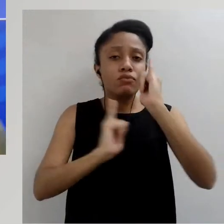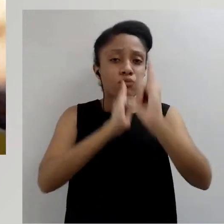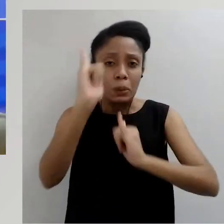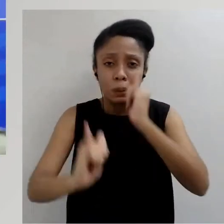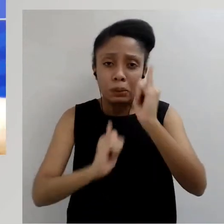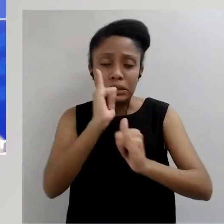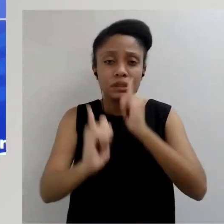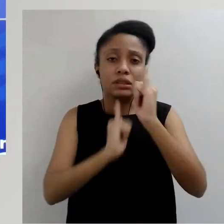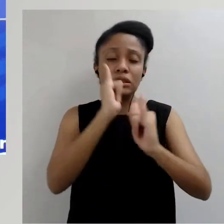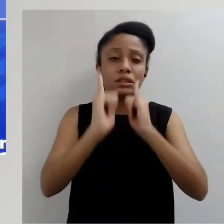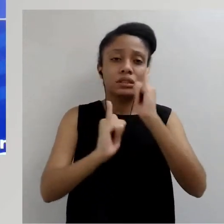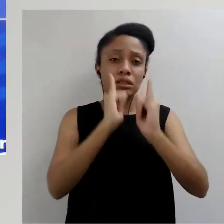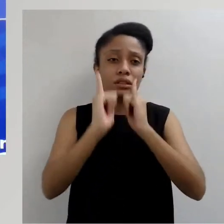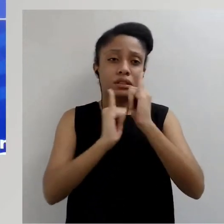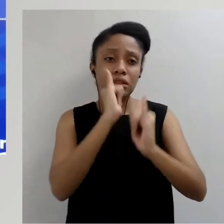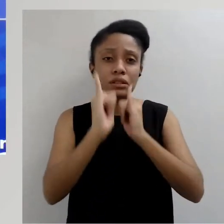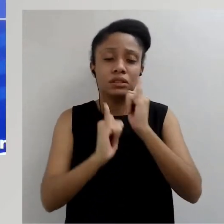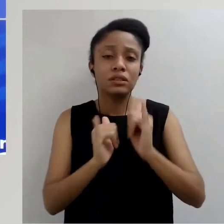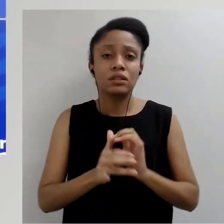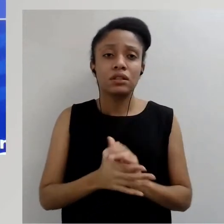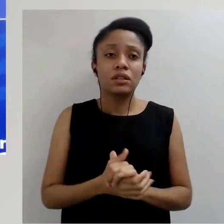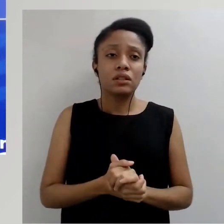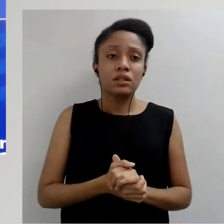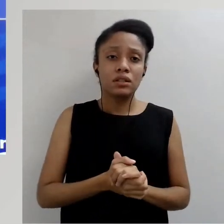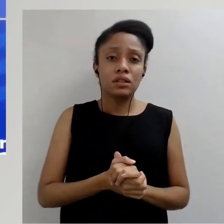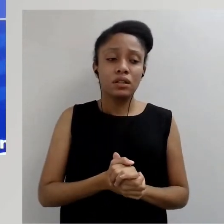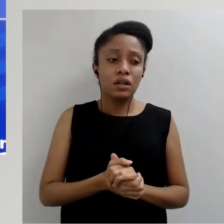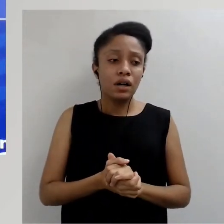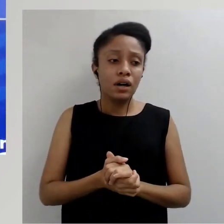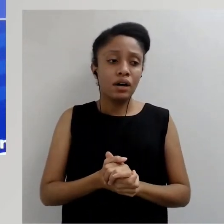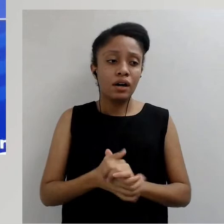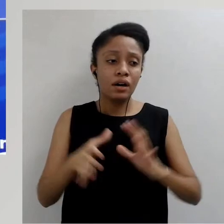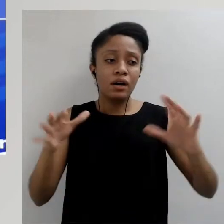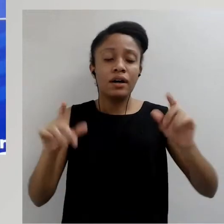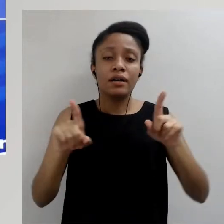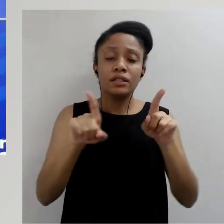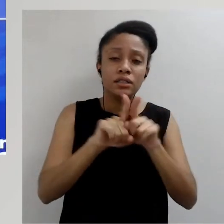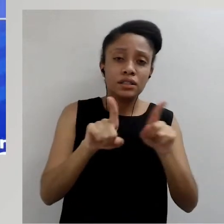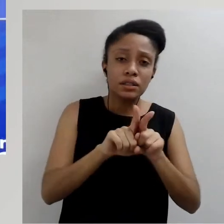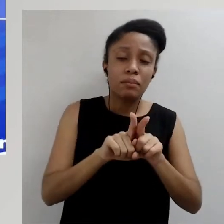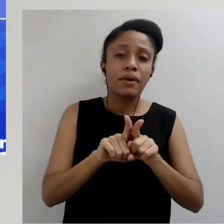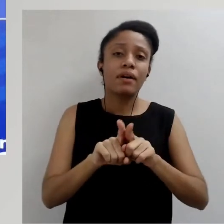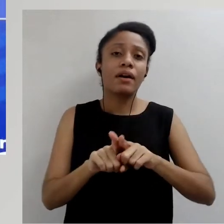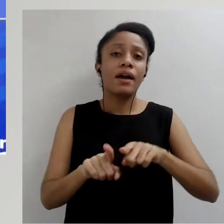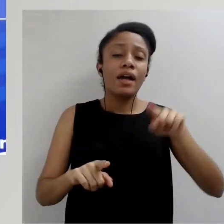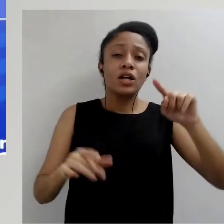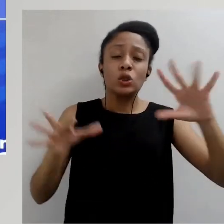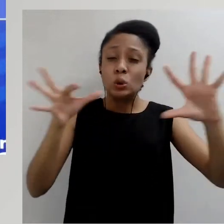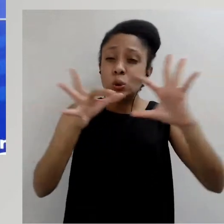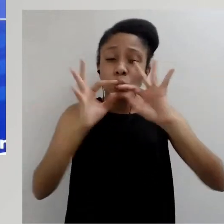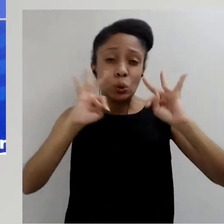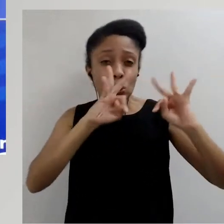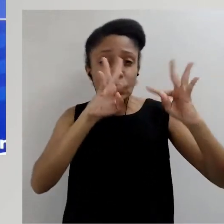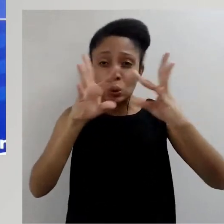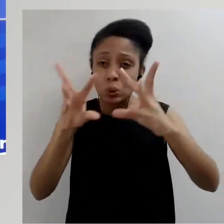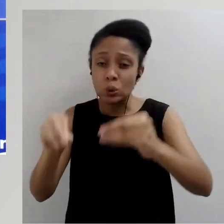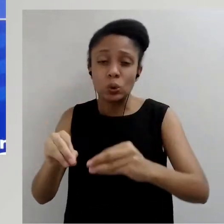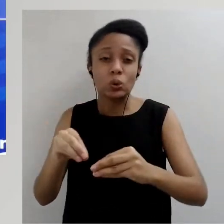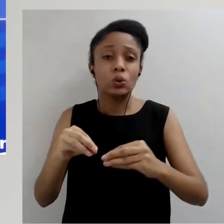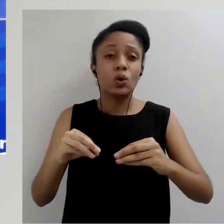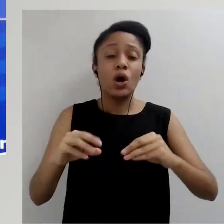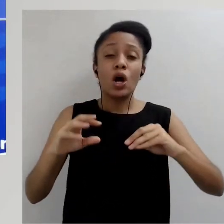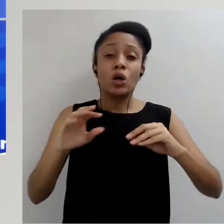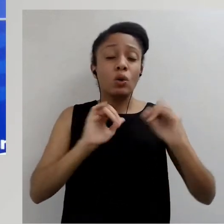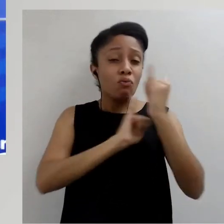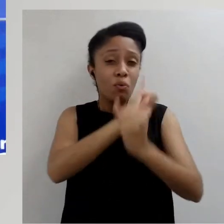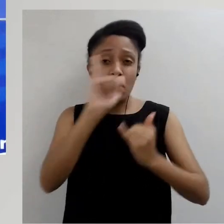the client data throughout the digital marketing, the publicity, the digital publicity, and the